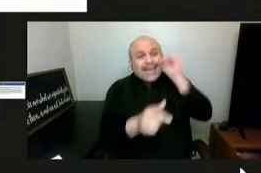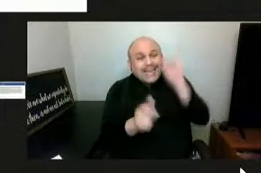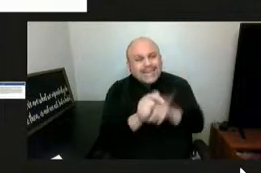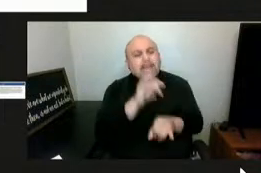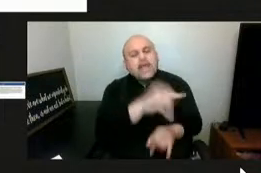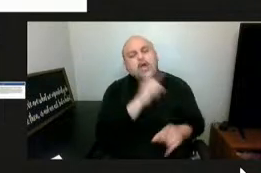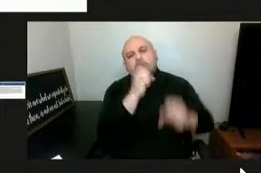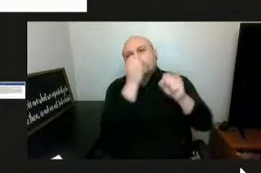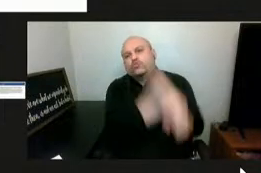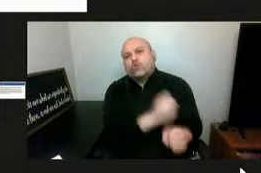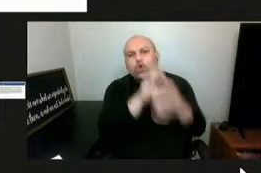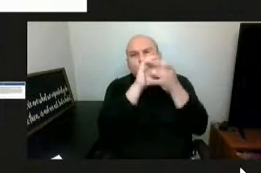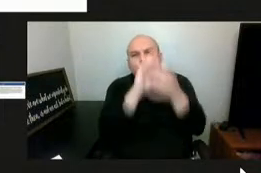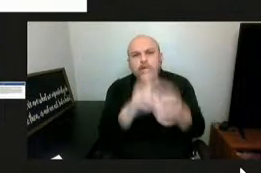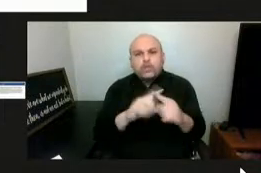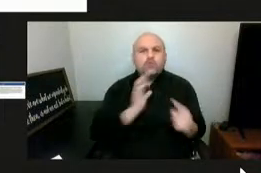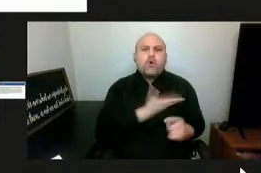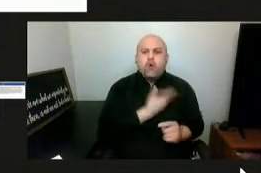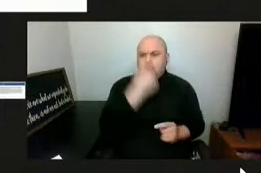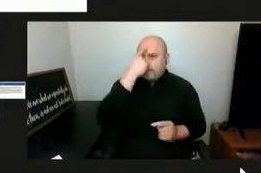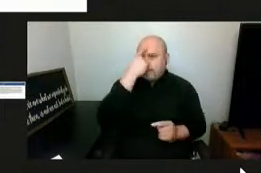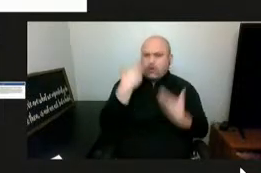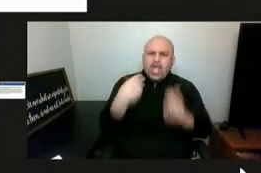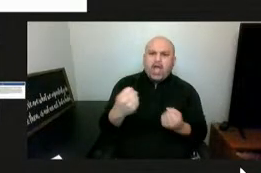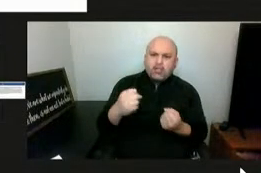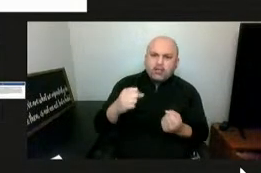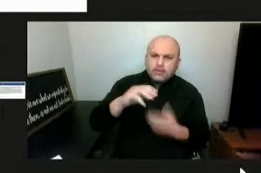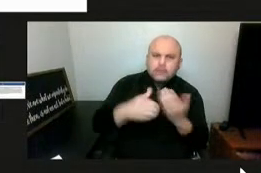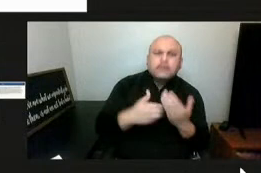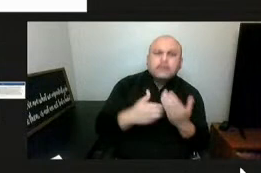to our overall mental health and well-being. Next slide, please.